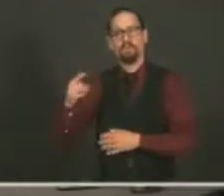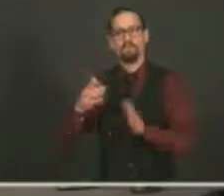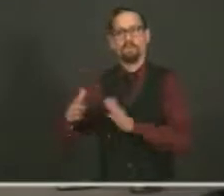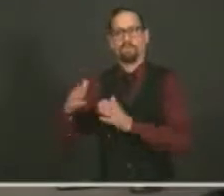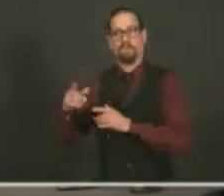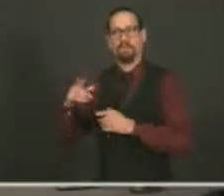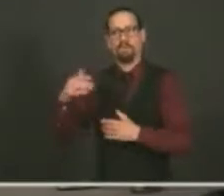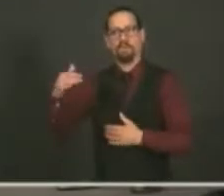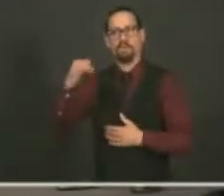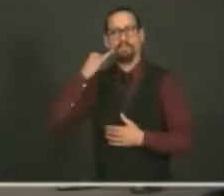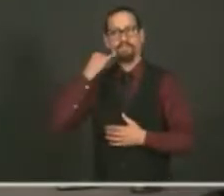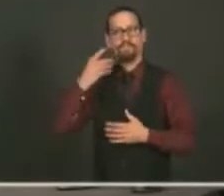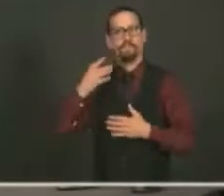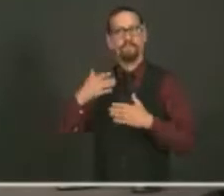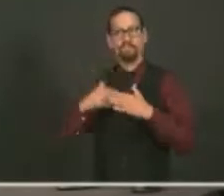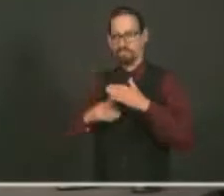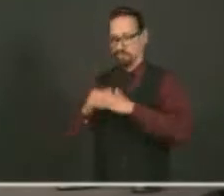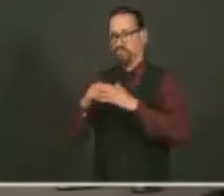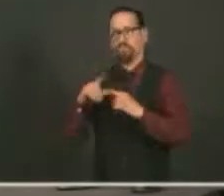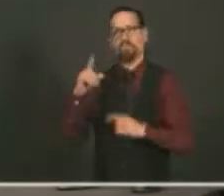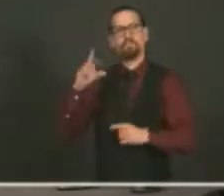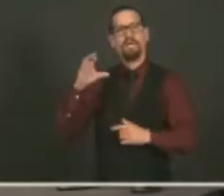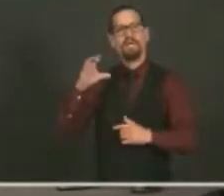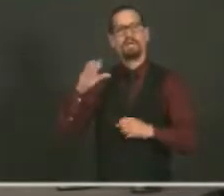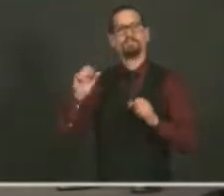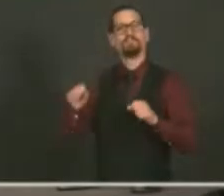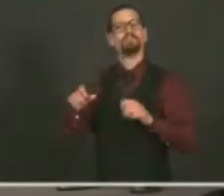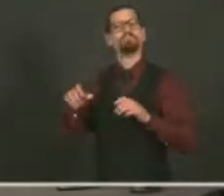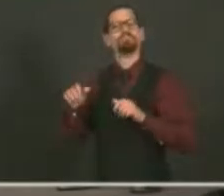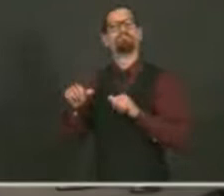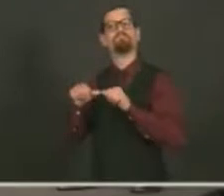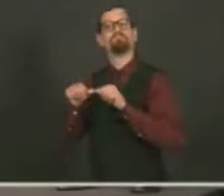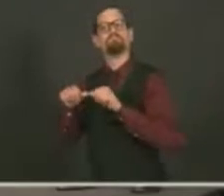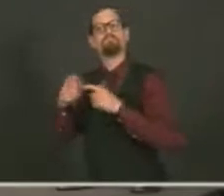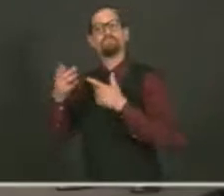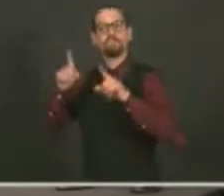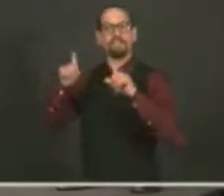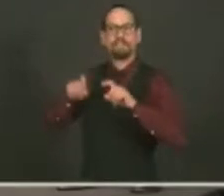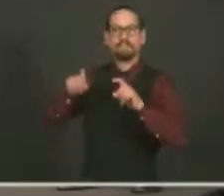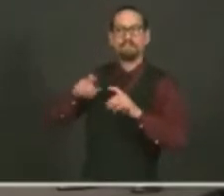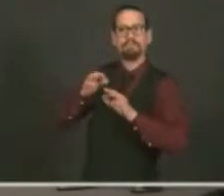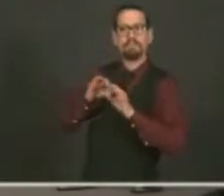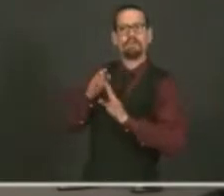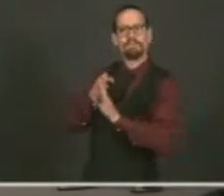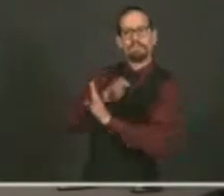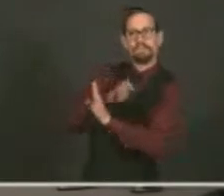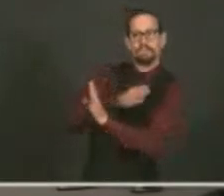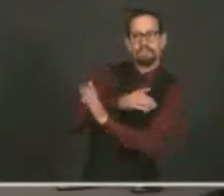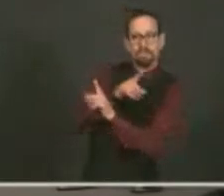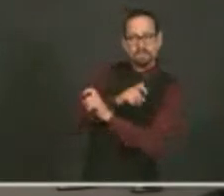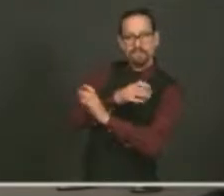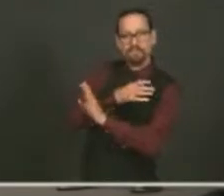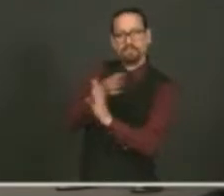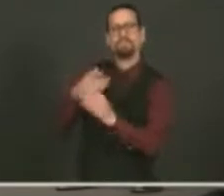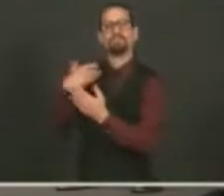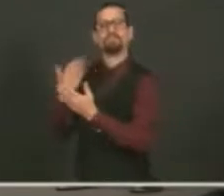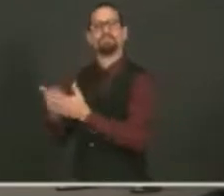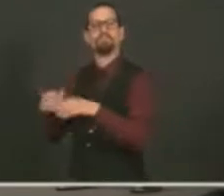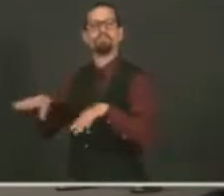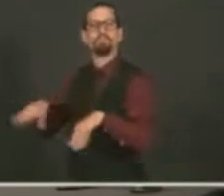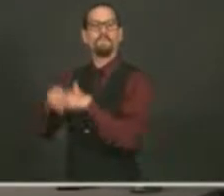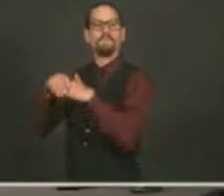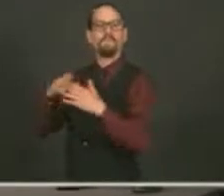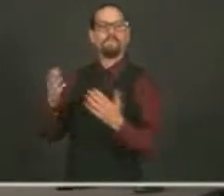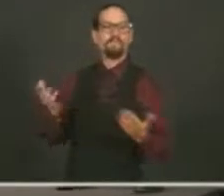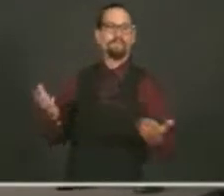up to 100, it's a controlled setting, and doing testing 72 hours in advance of the guests coming in. Mm-hmm. So they want to have